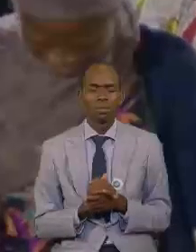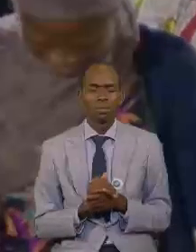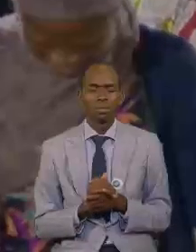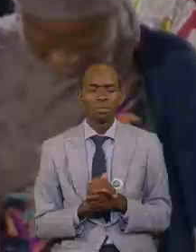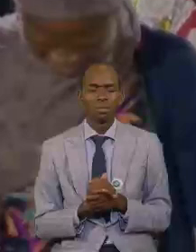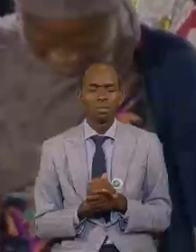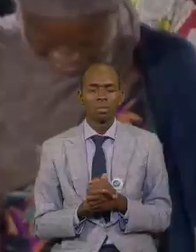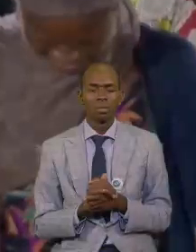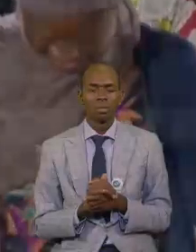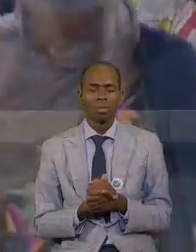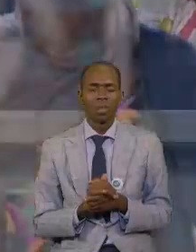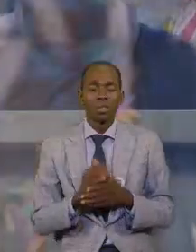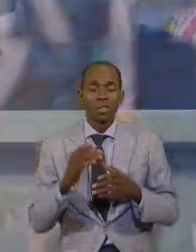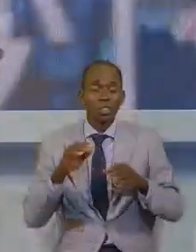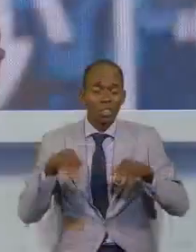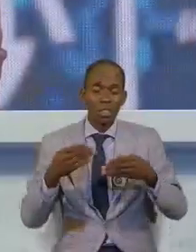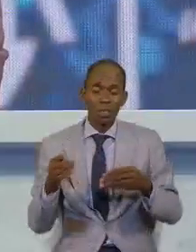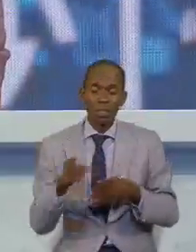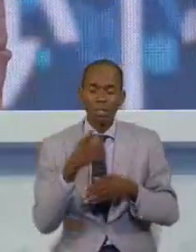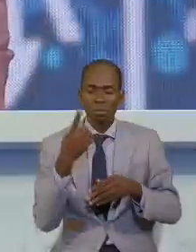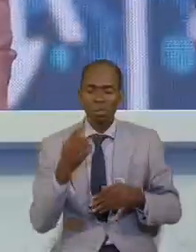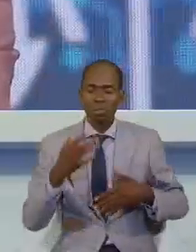Grant them the joy of salvation.